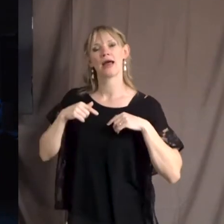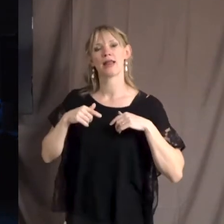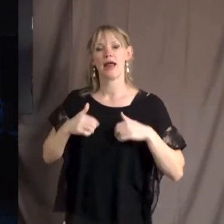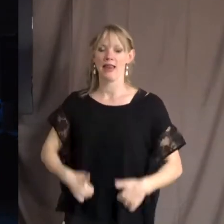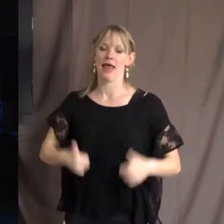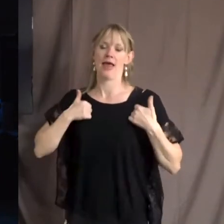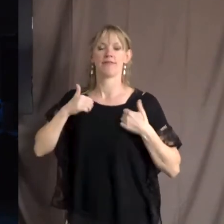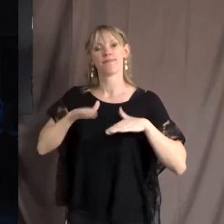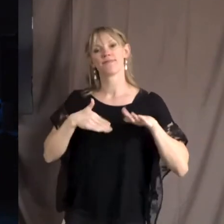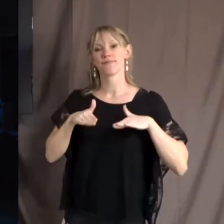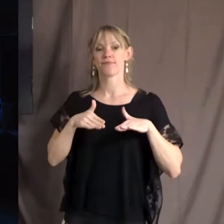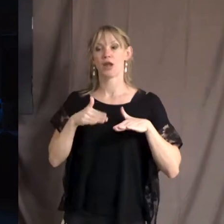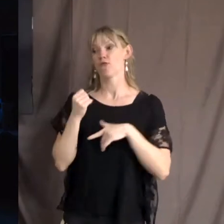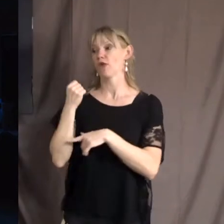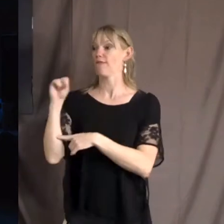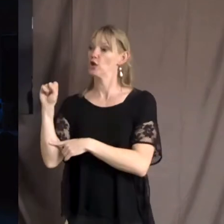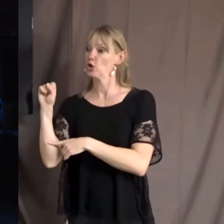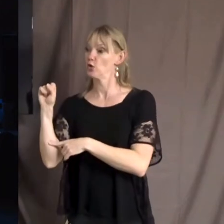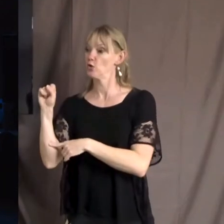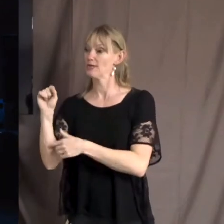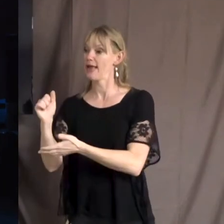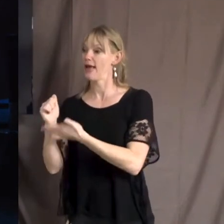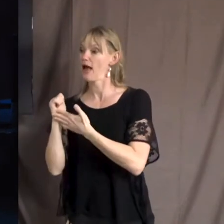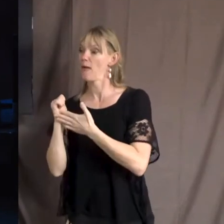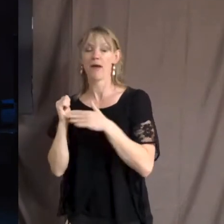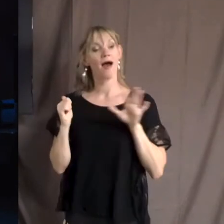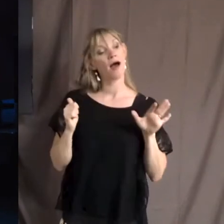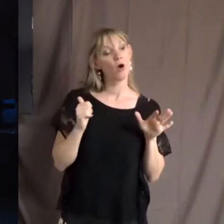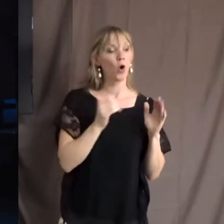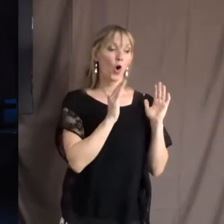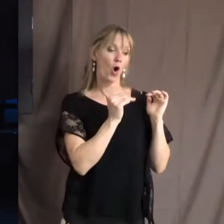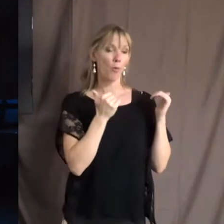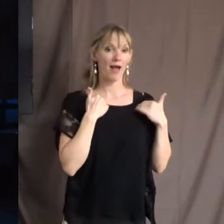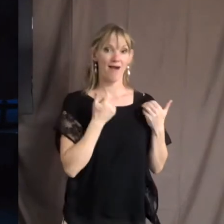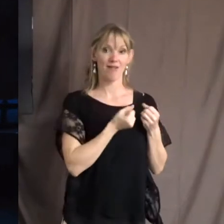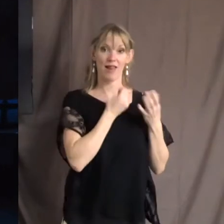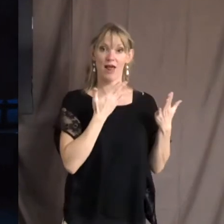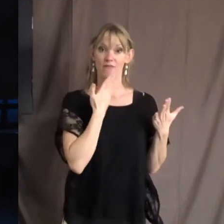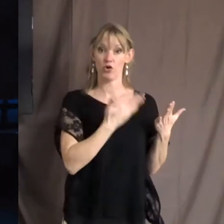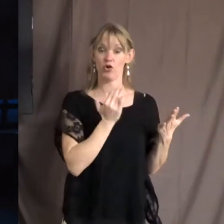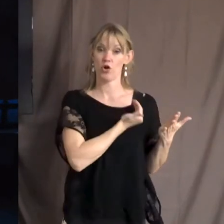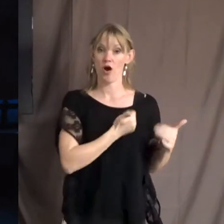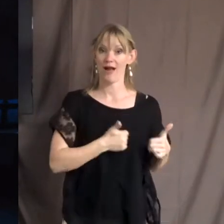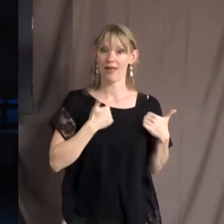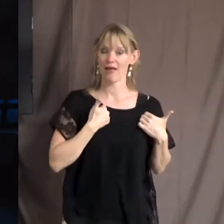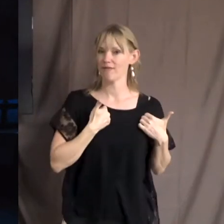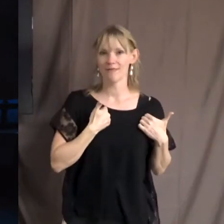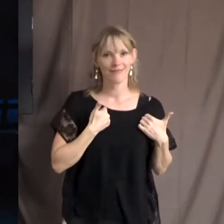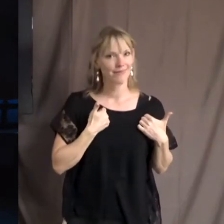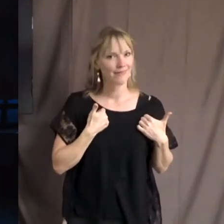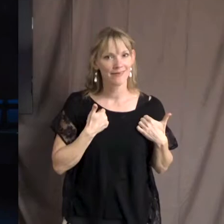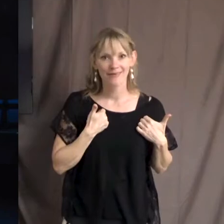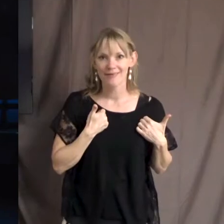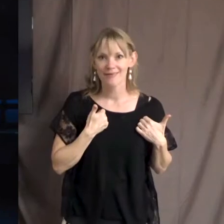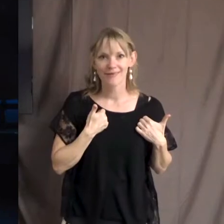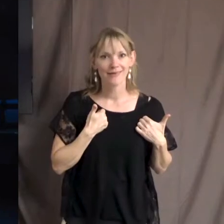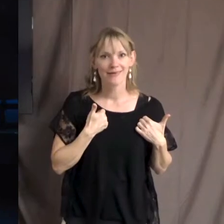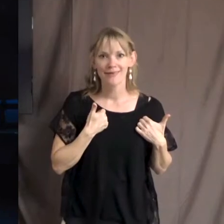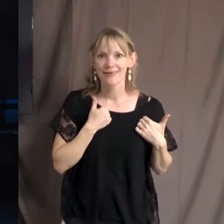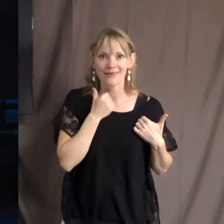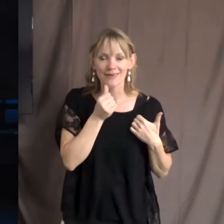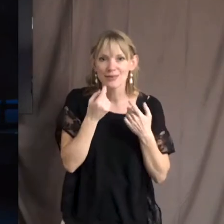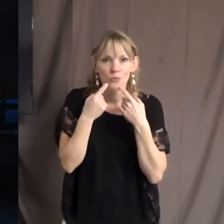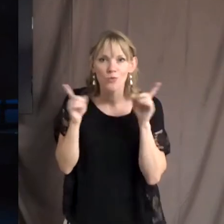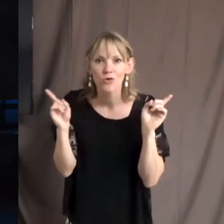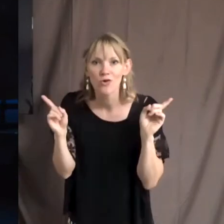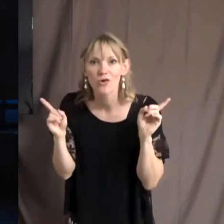refusing help and support and then hoping that we can have a lot of good in our life. It doesn't work that way. Because if we put our hand up too